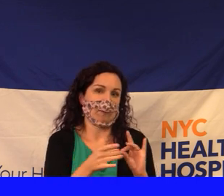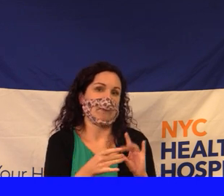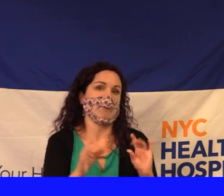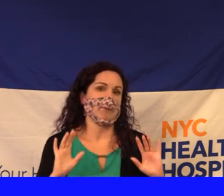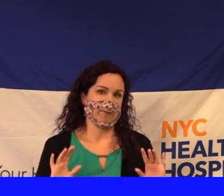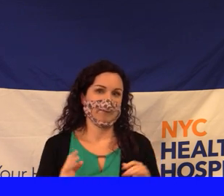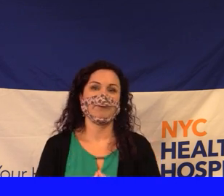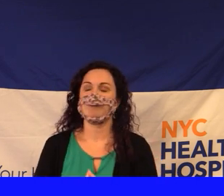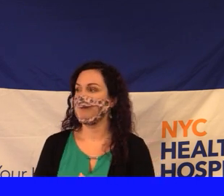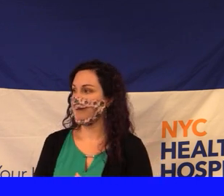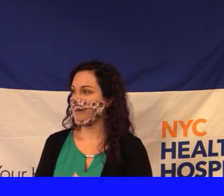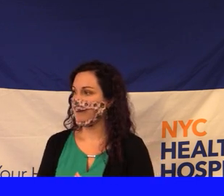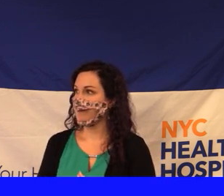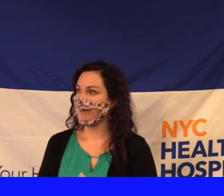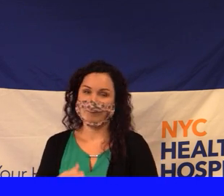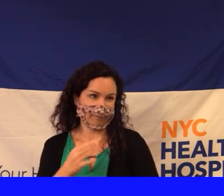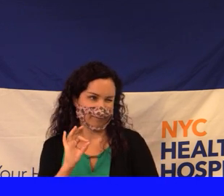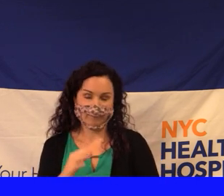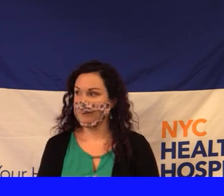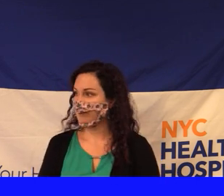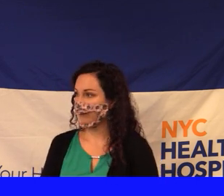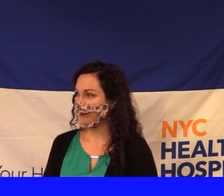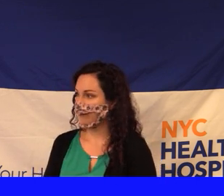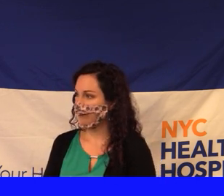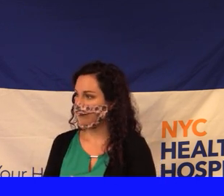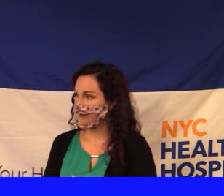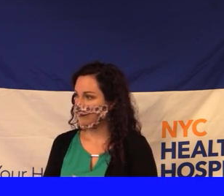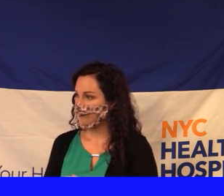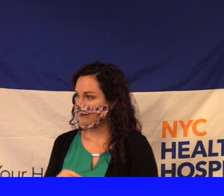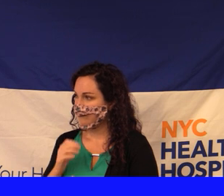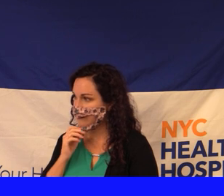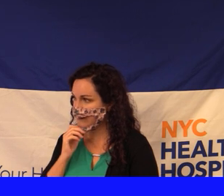few words. Thank you. I'm yielding the floor.